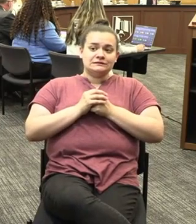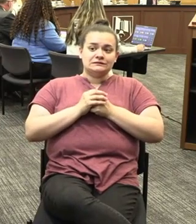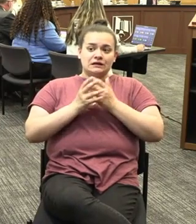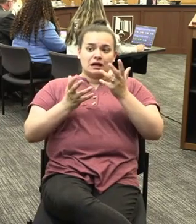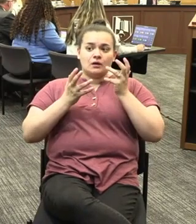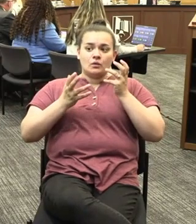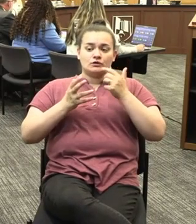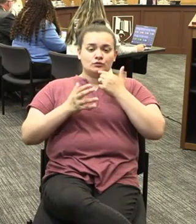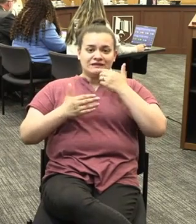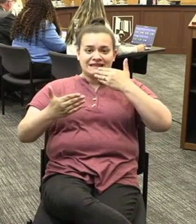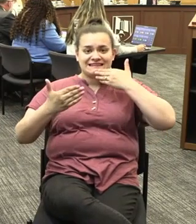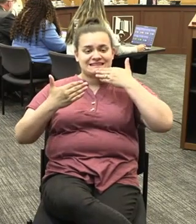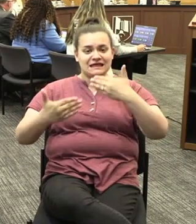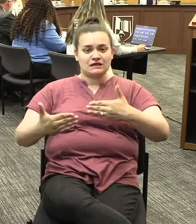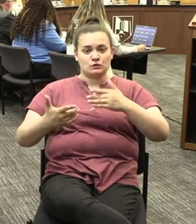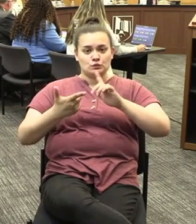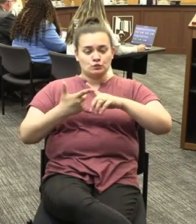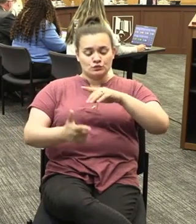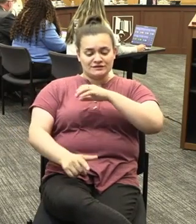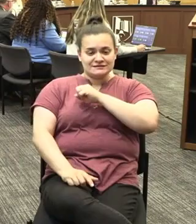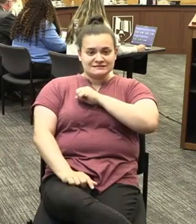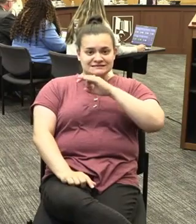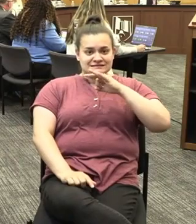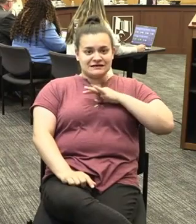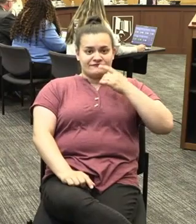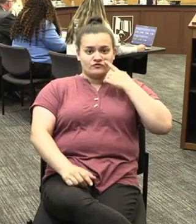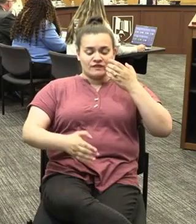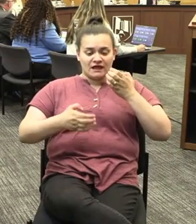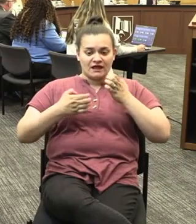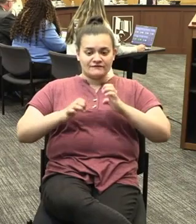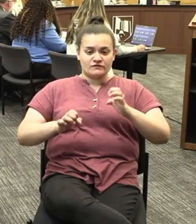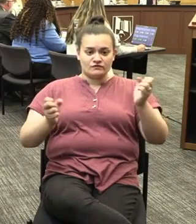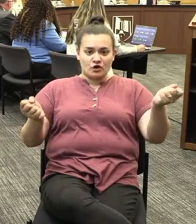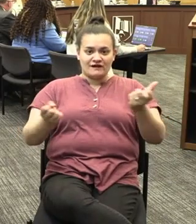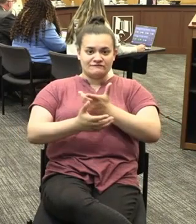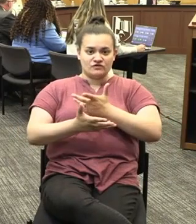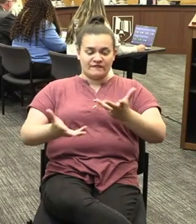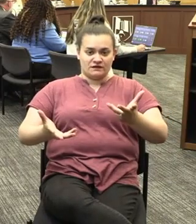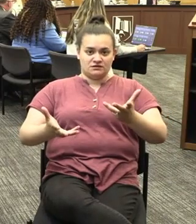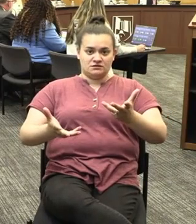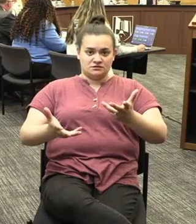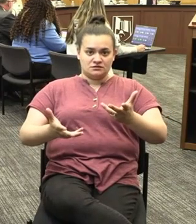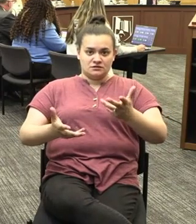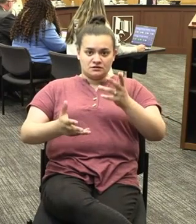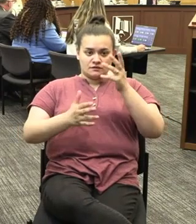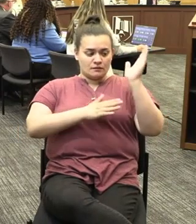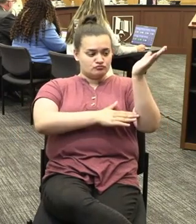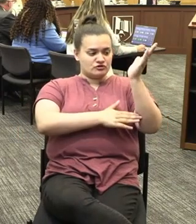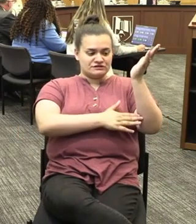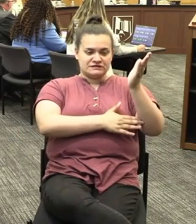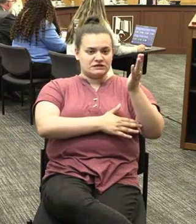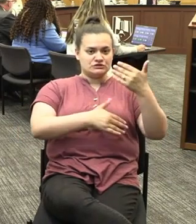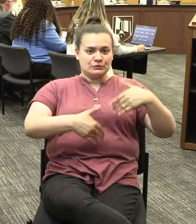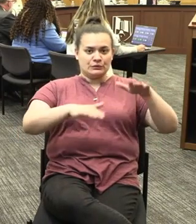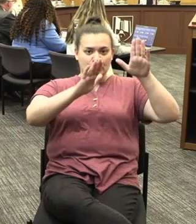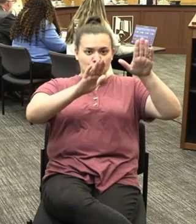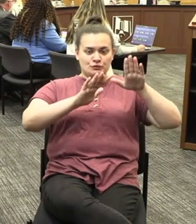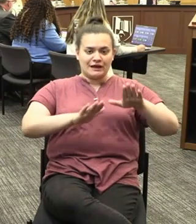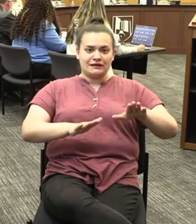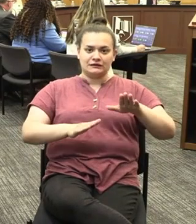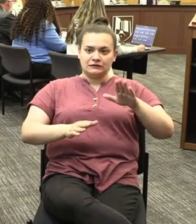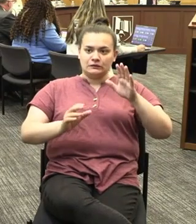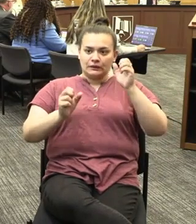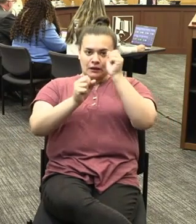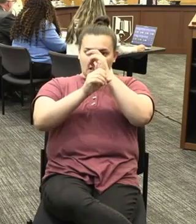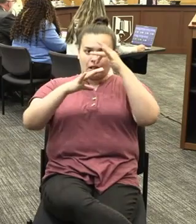to say thank you to staff for the effort, for everything. The presentations today were great. They were super